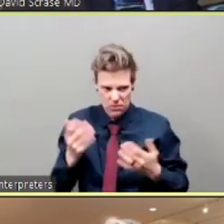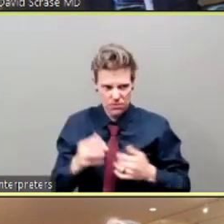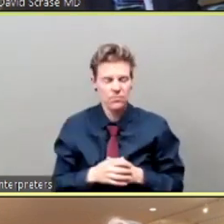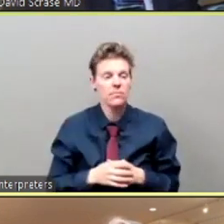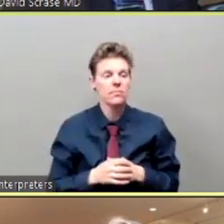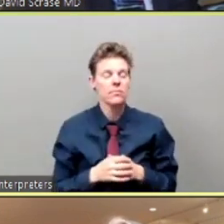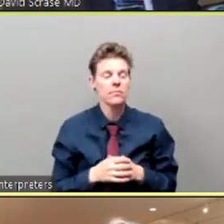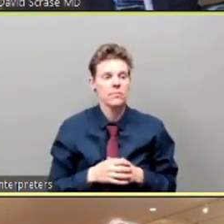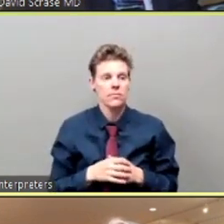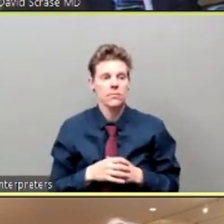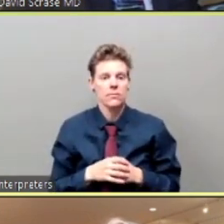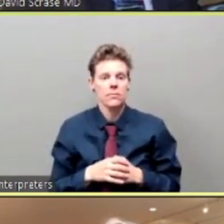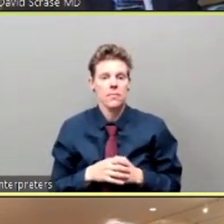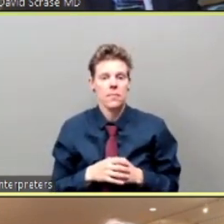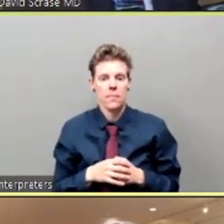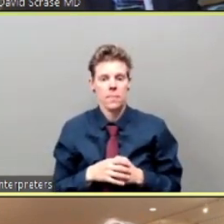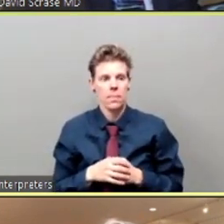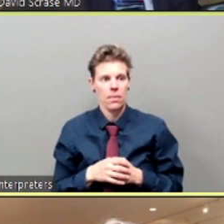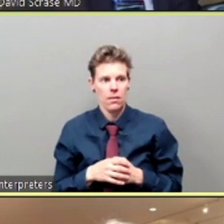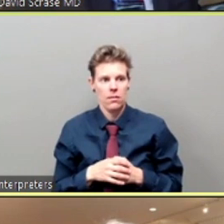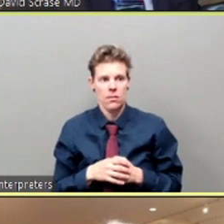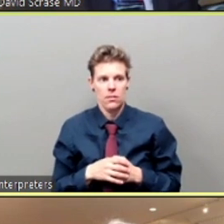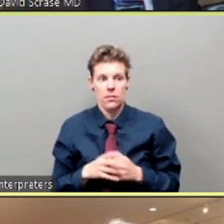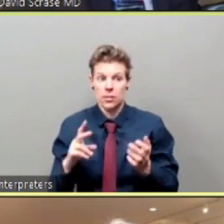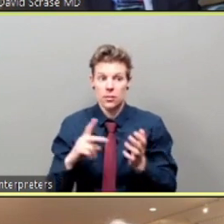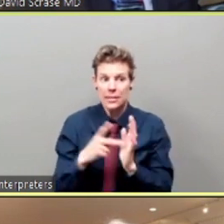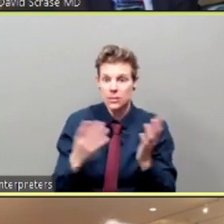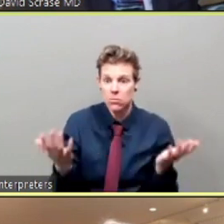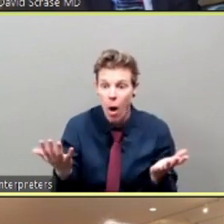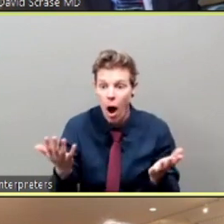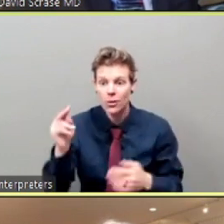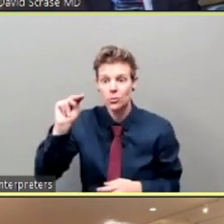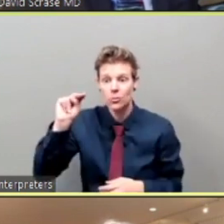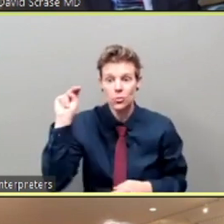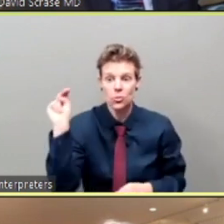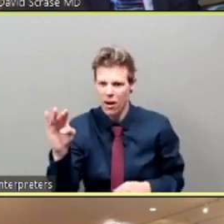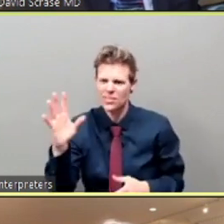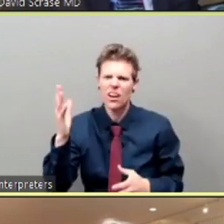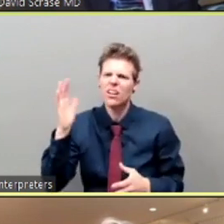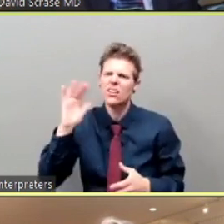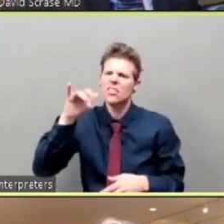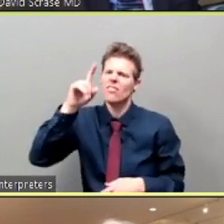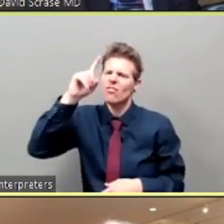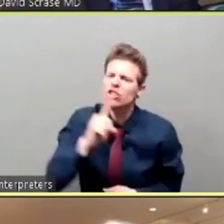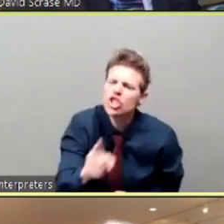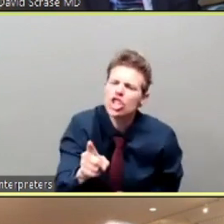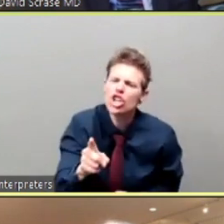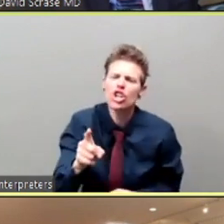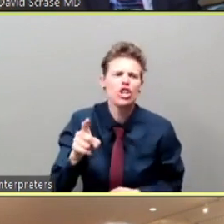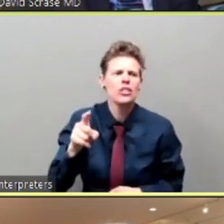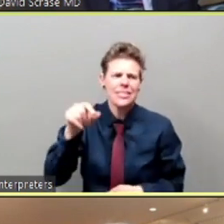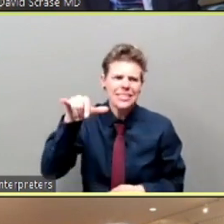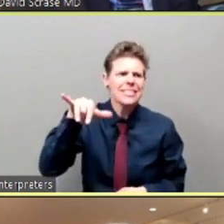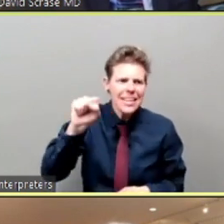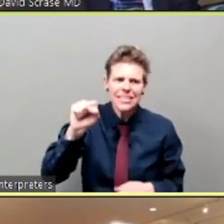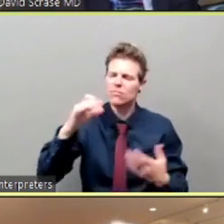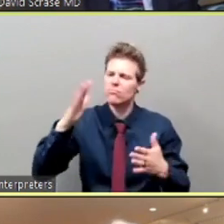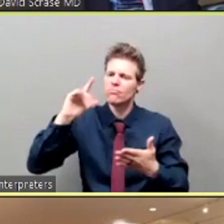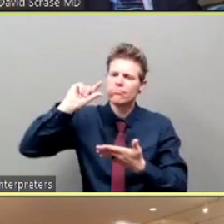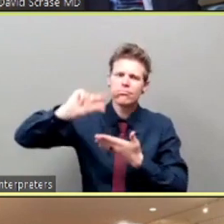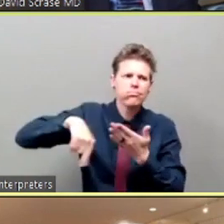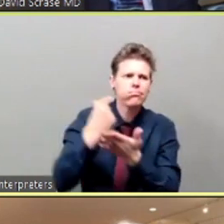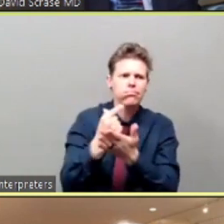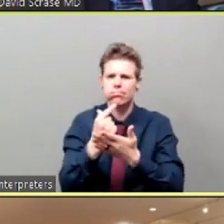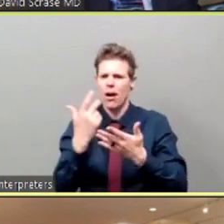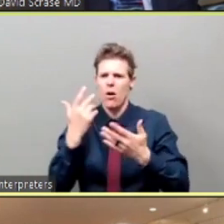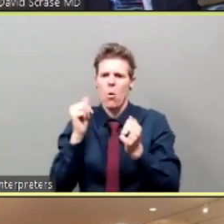to New Mexico graduates from the color-coded county risk system. All right,